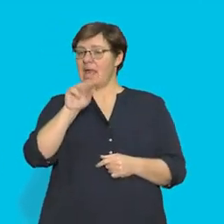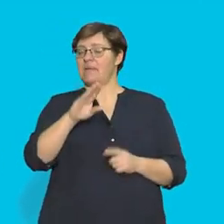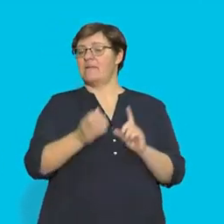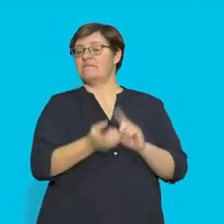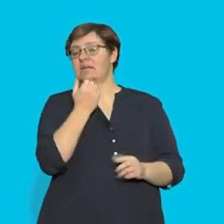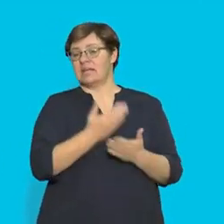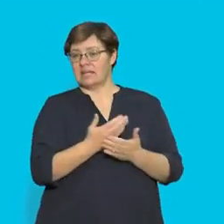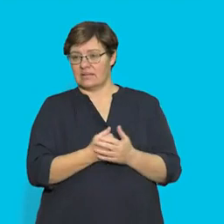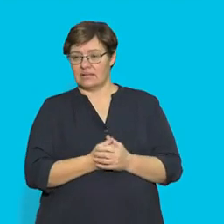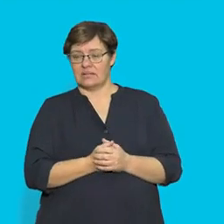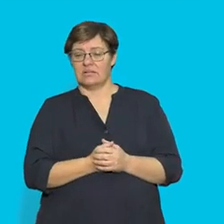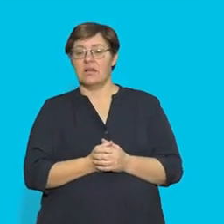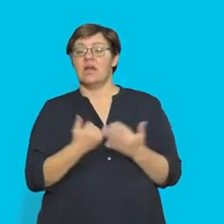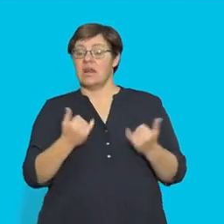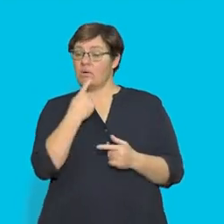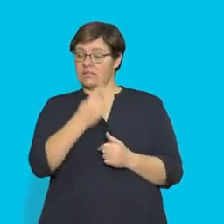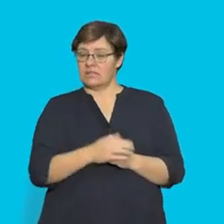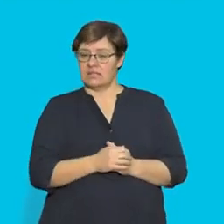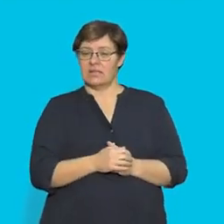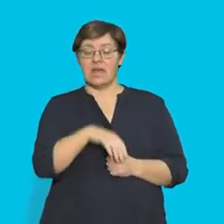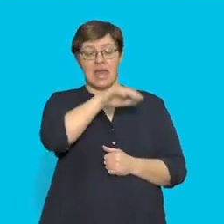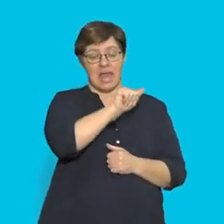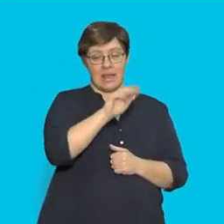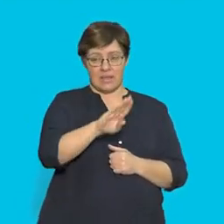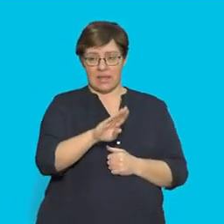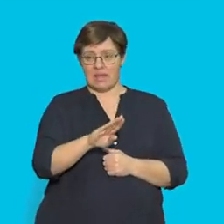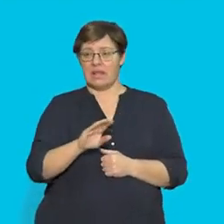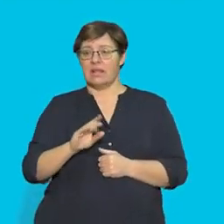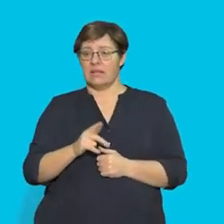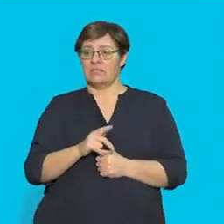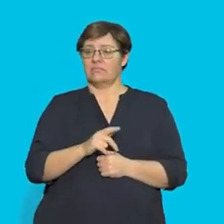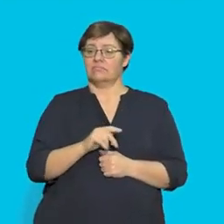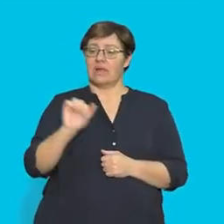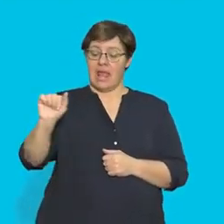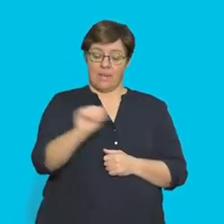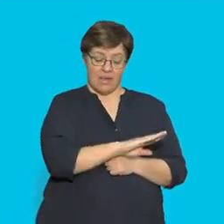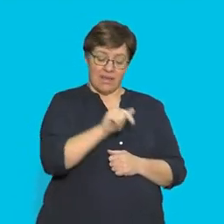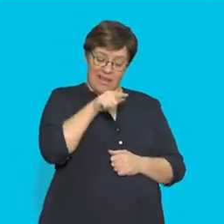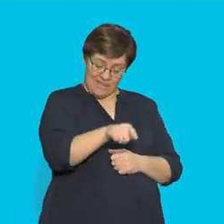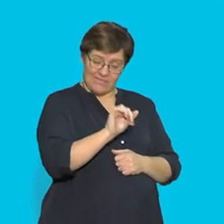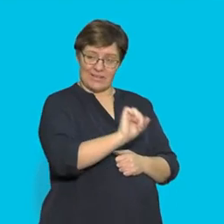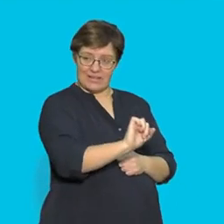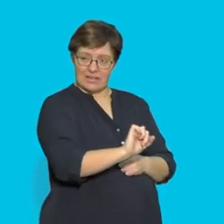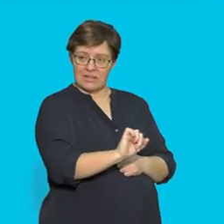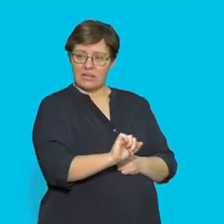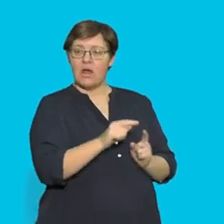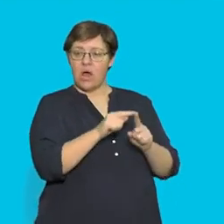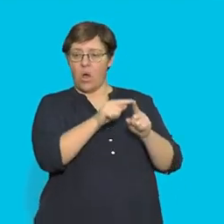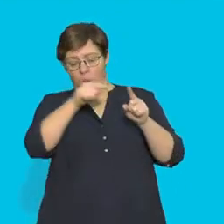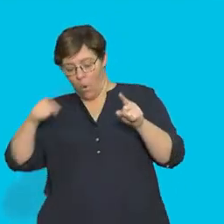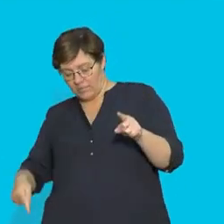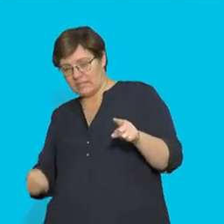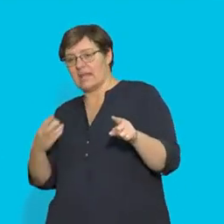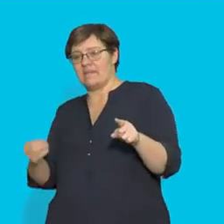find AB. So again, remember when we came to this triangle, we said AB belongs to this triangle here. And we've got